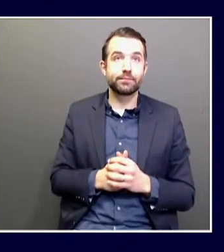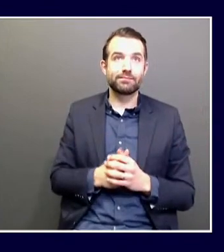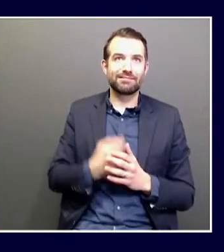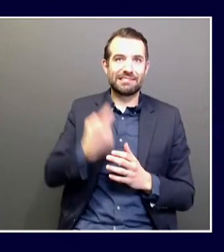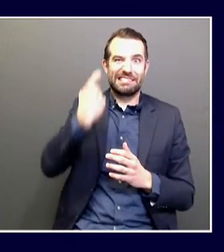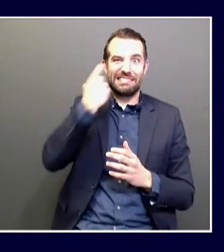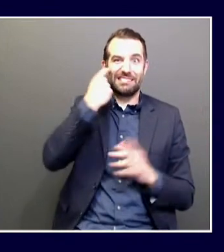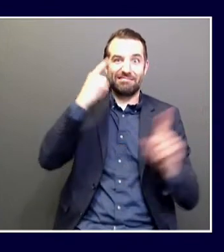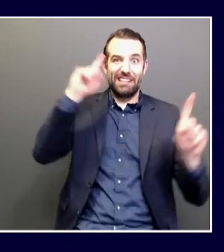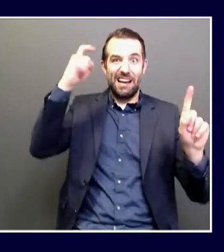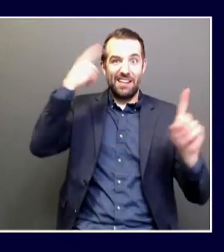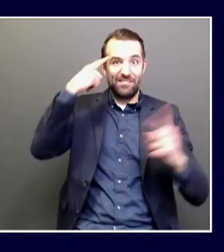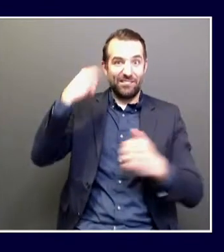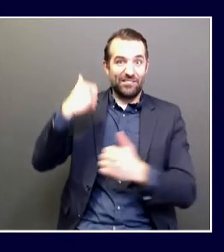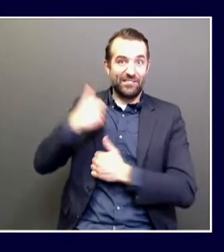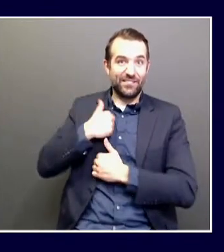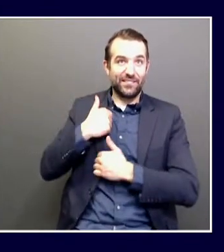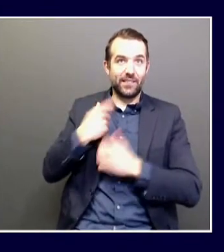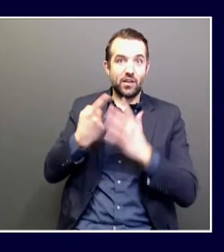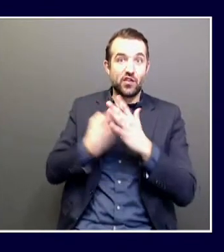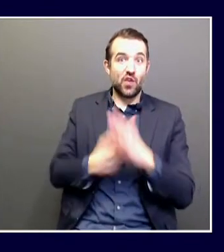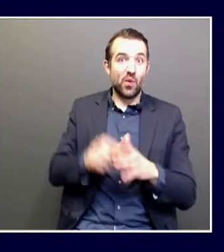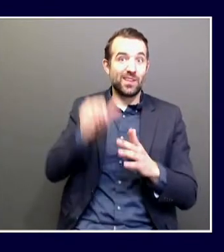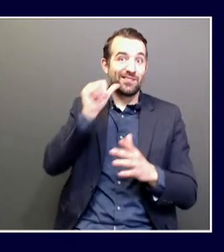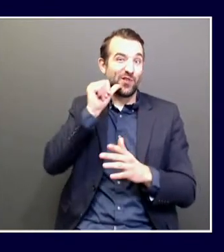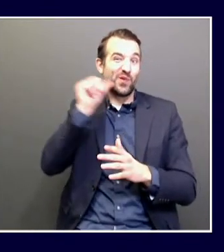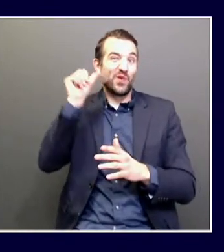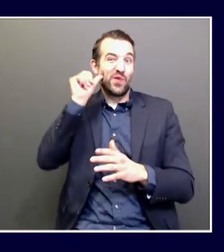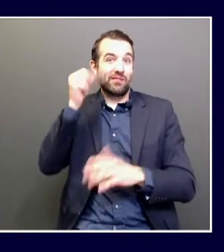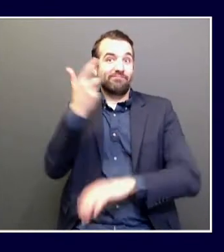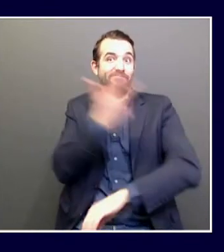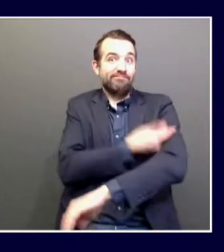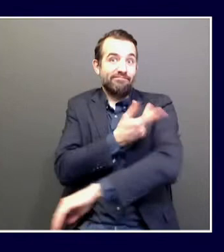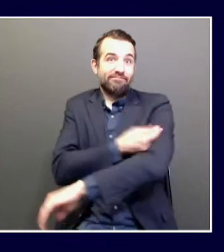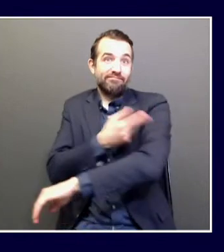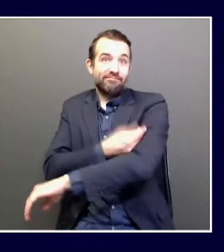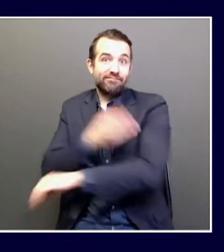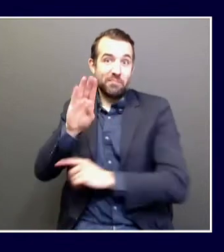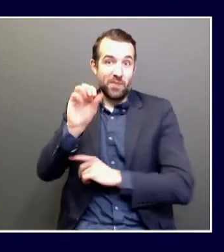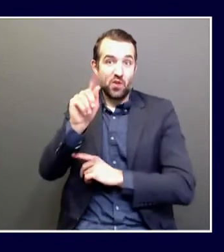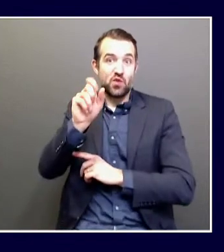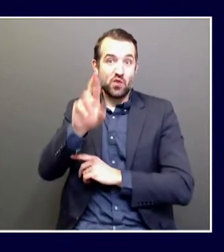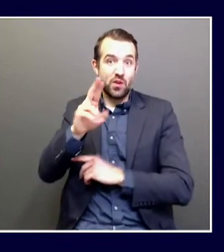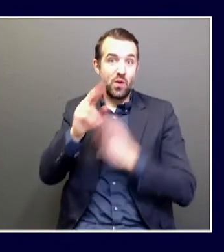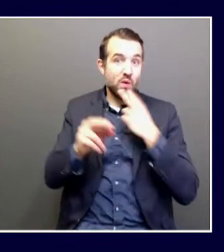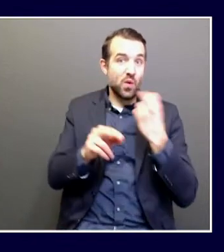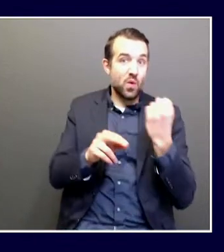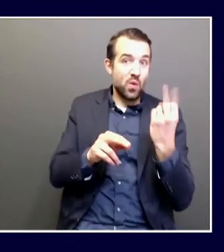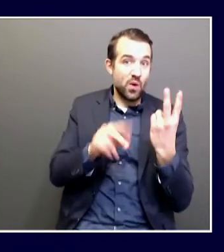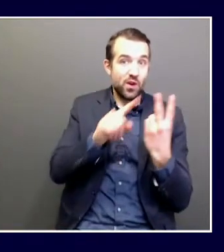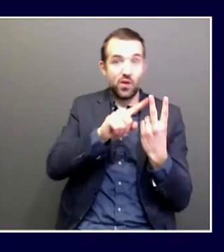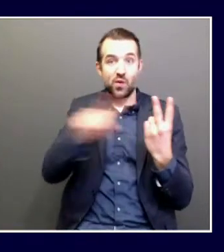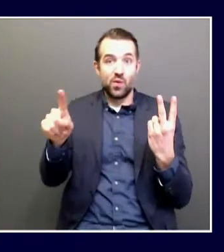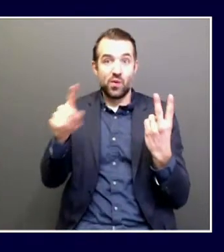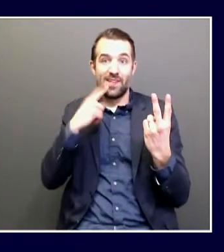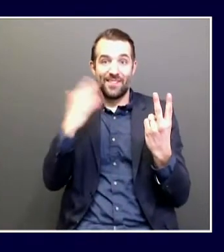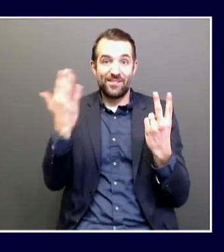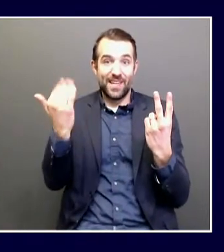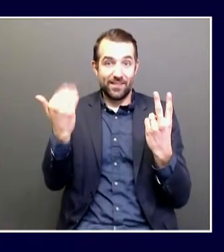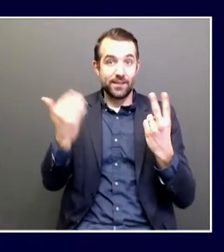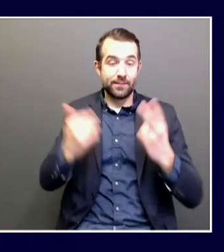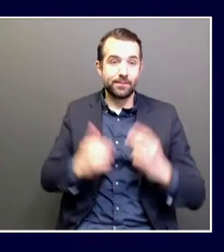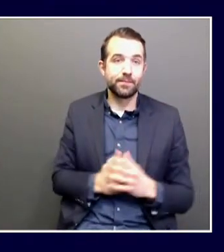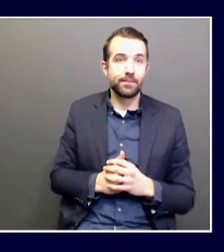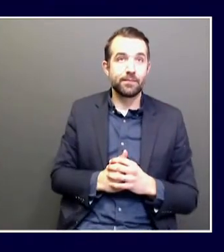yesterday. In the coming days, additional sites across Maine will be expanding their own vaccine